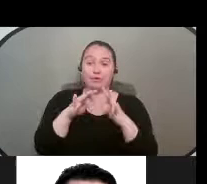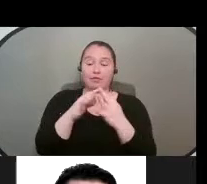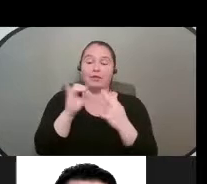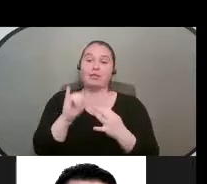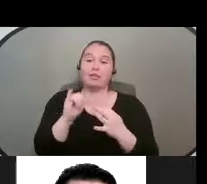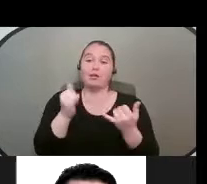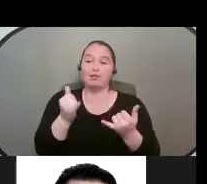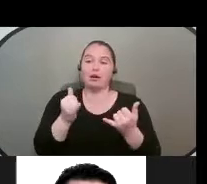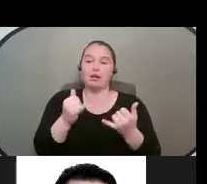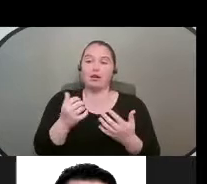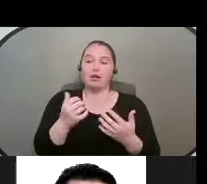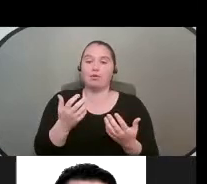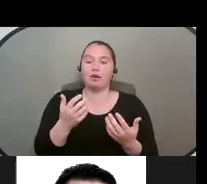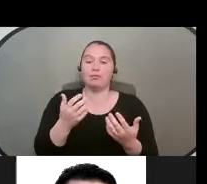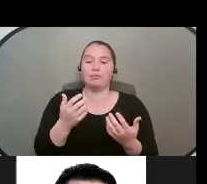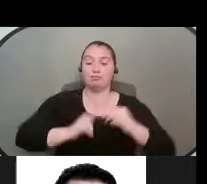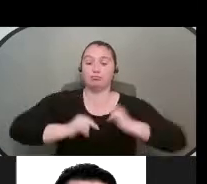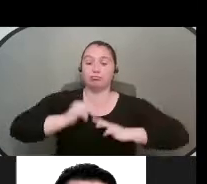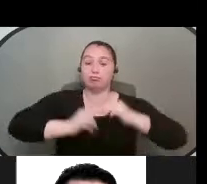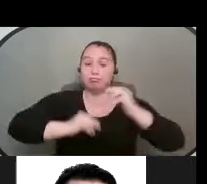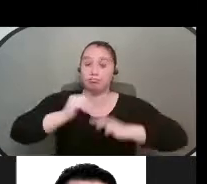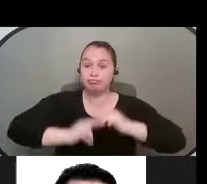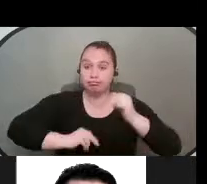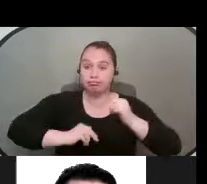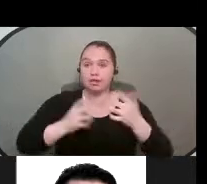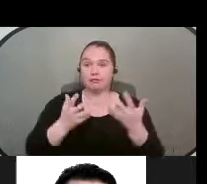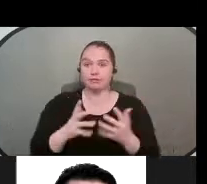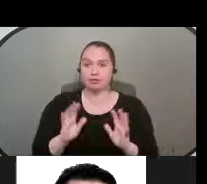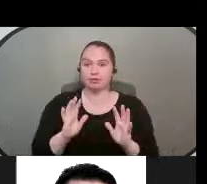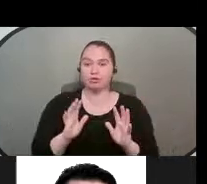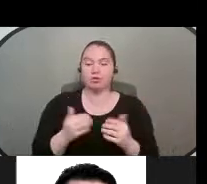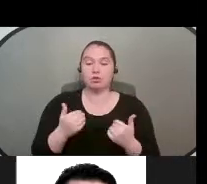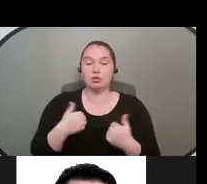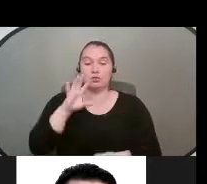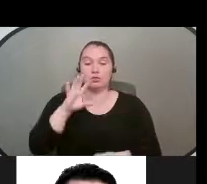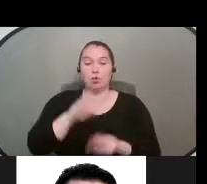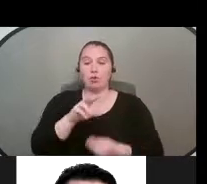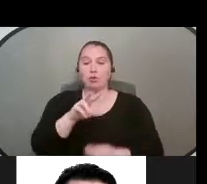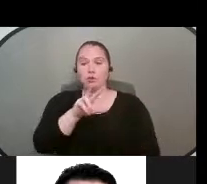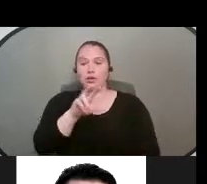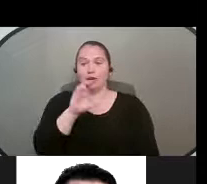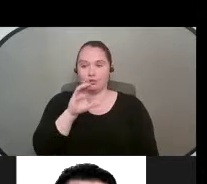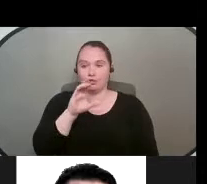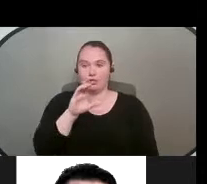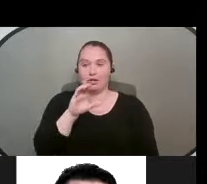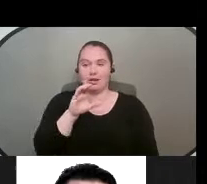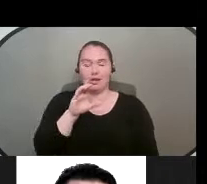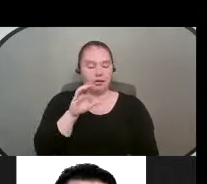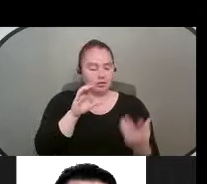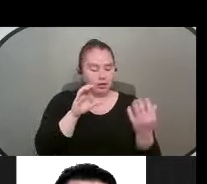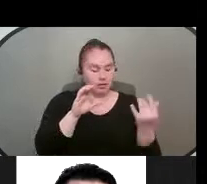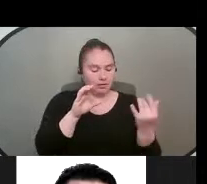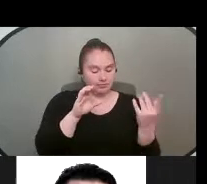under construction. We've got about 335